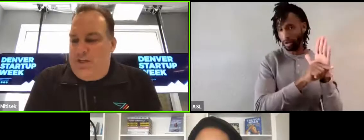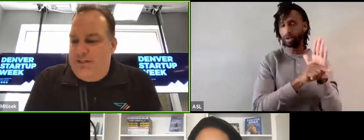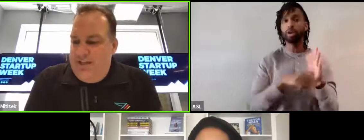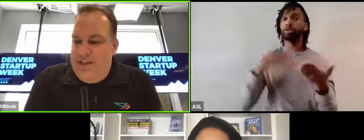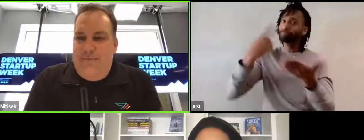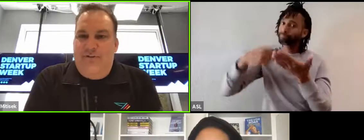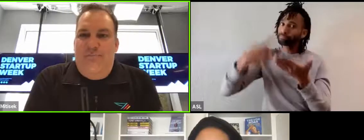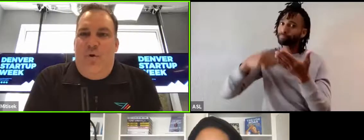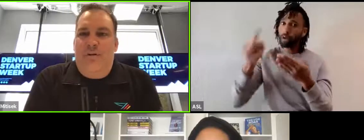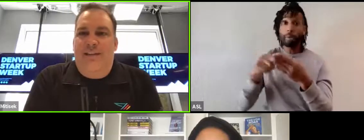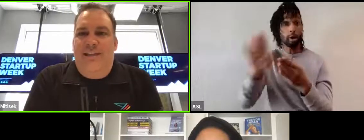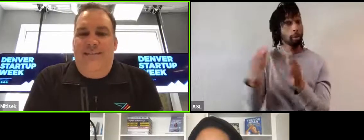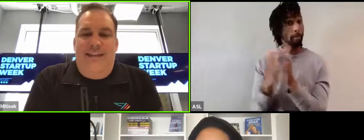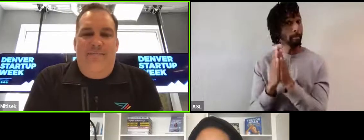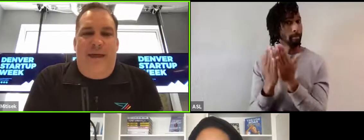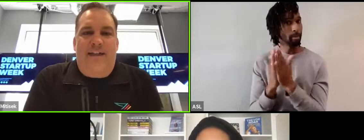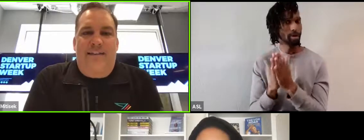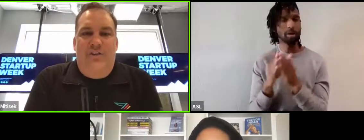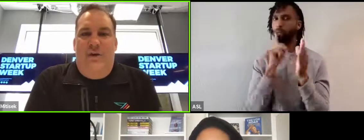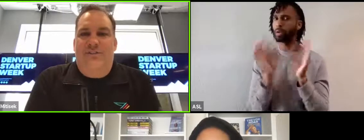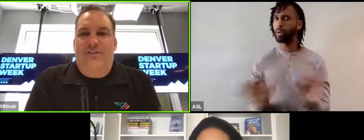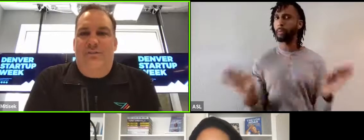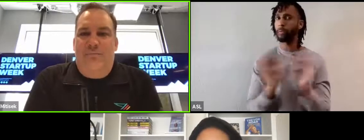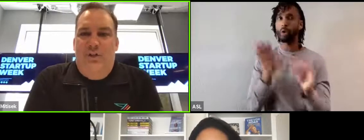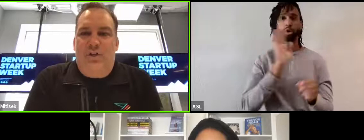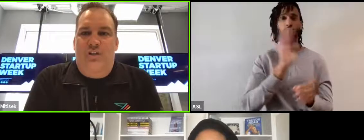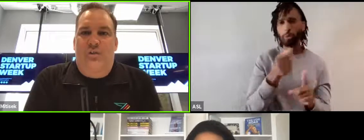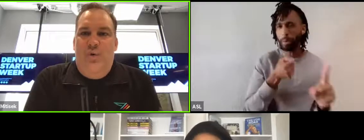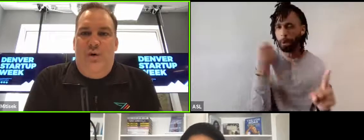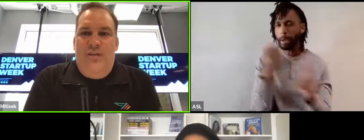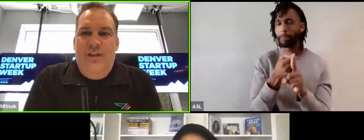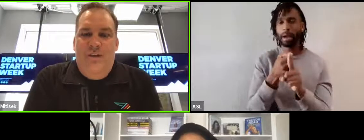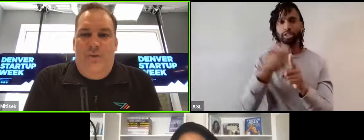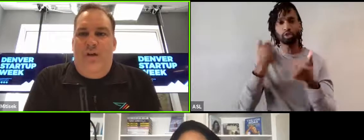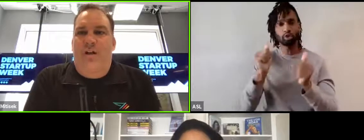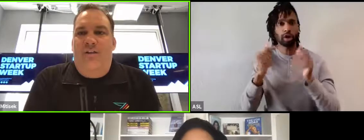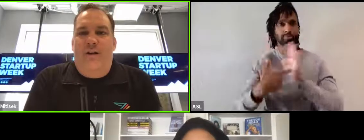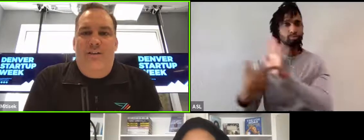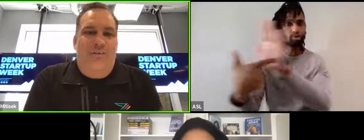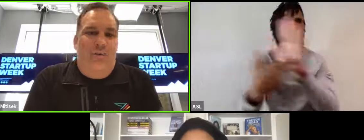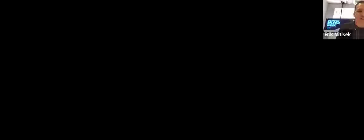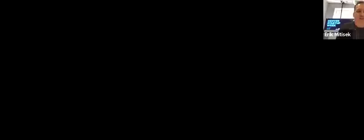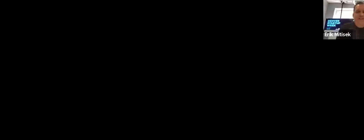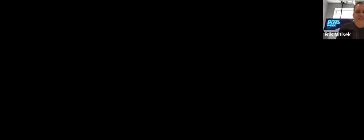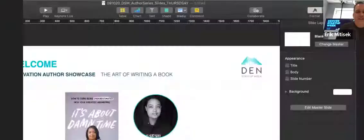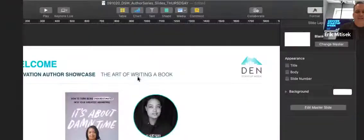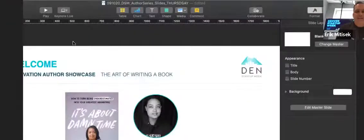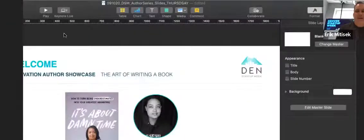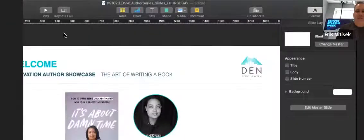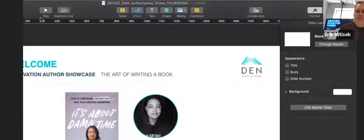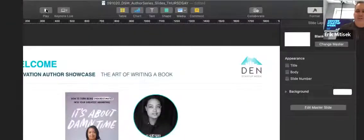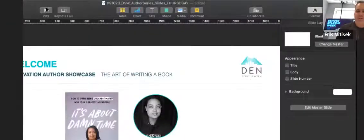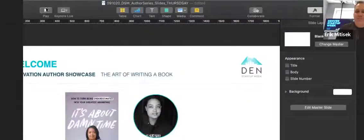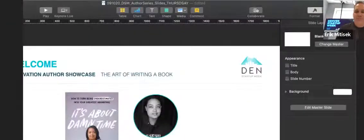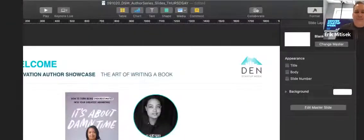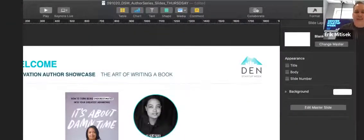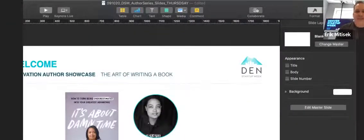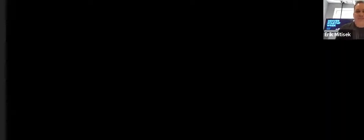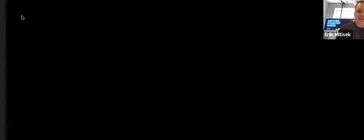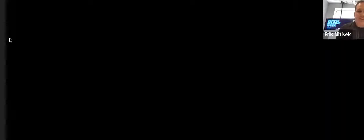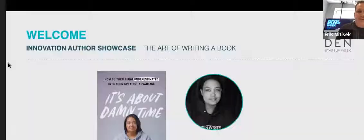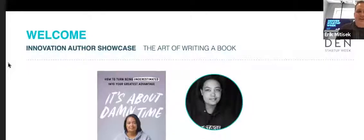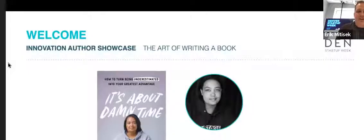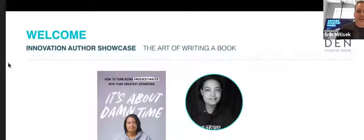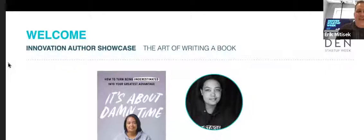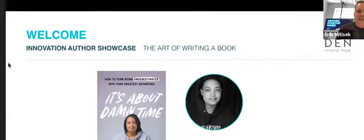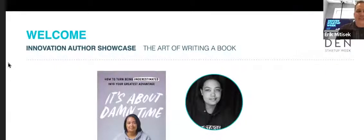her book, and most importantly, the impact that she wants to push onto the world with all of her awesome work. So without further ado, I'd love